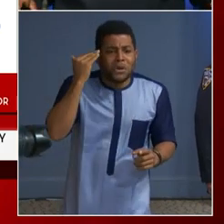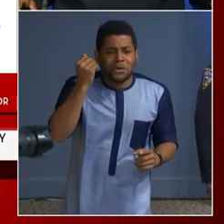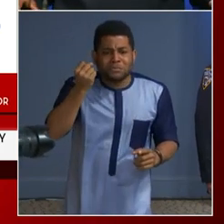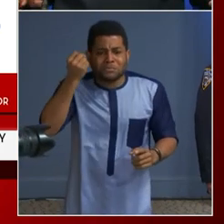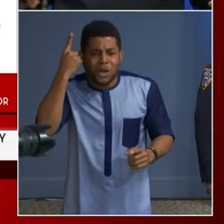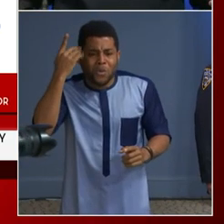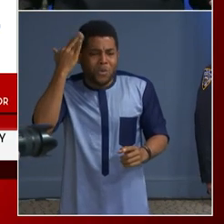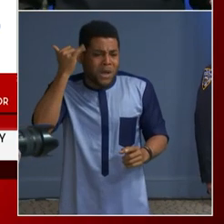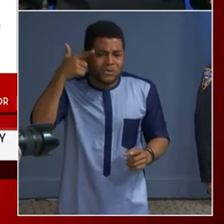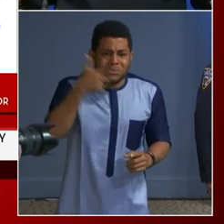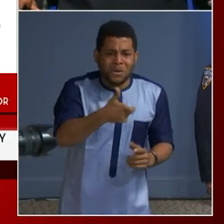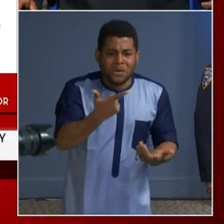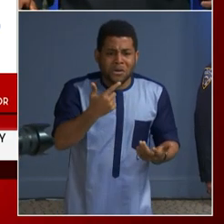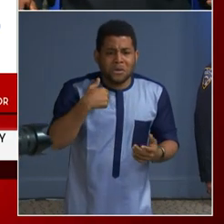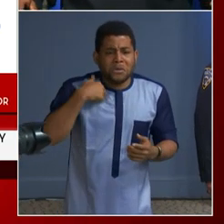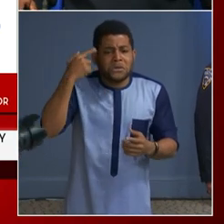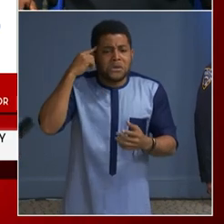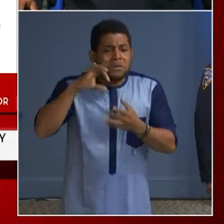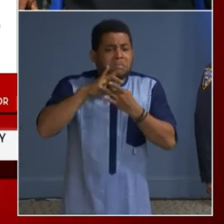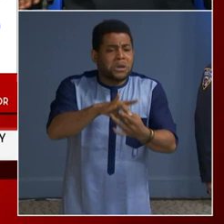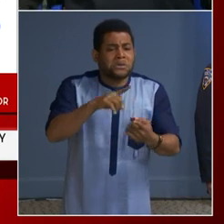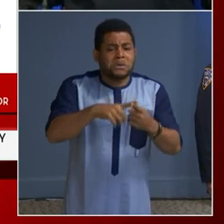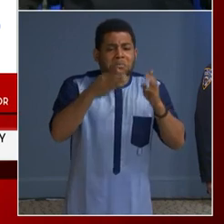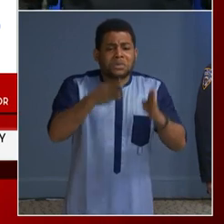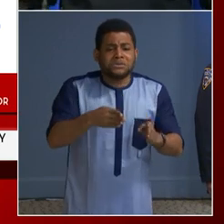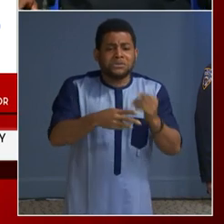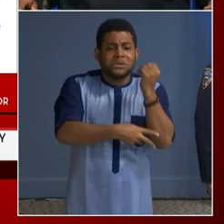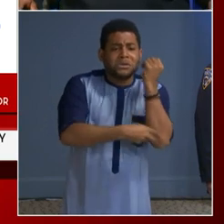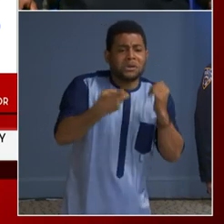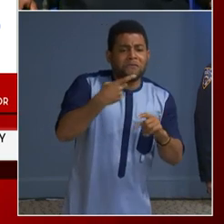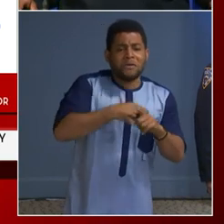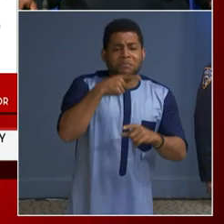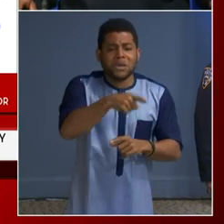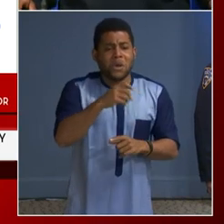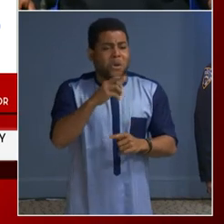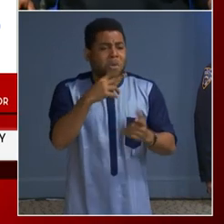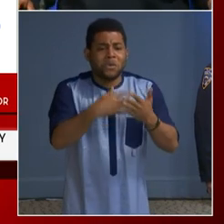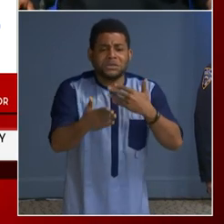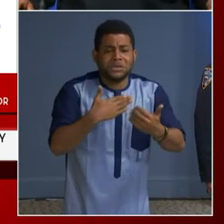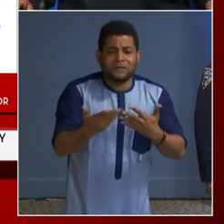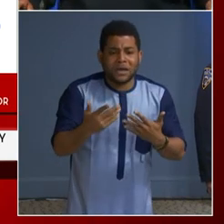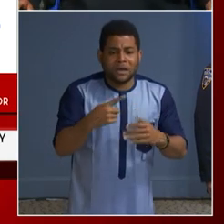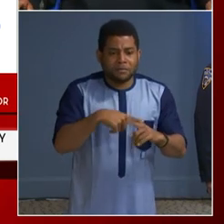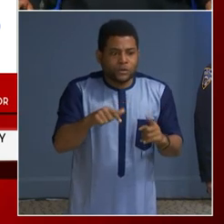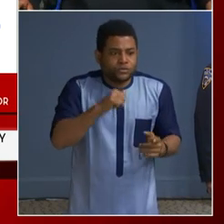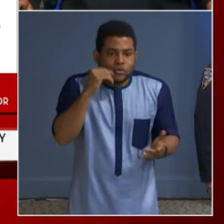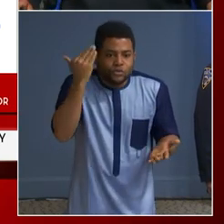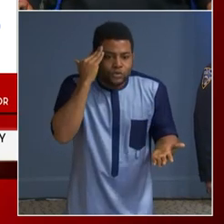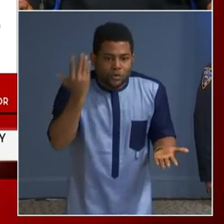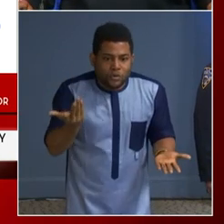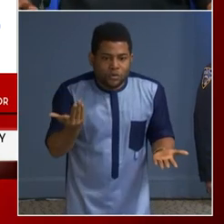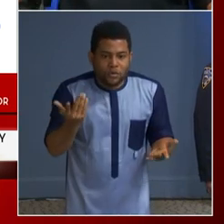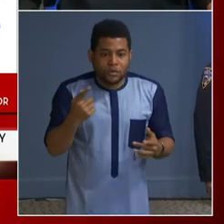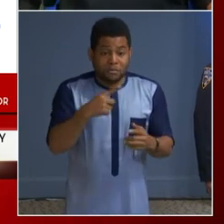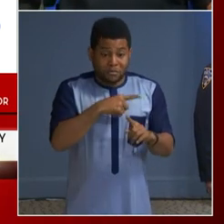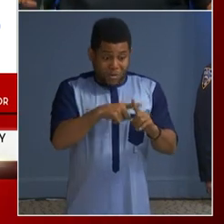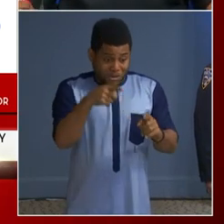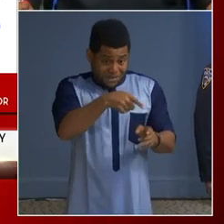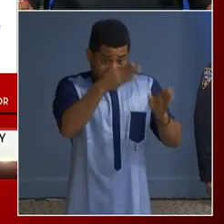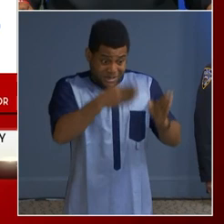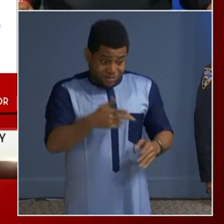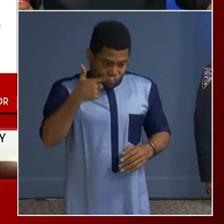be related to the person trying to rob him, but nevertheless, that individual was shot. There were the